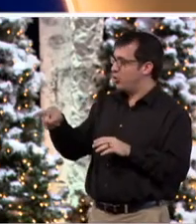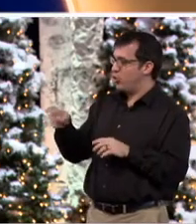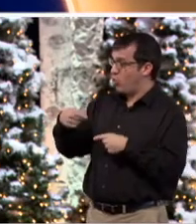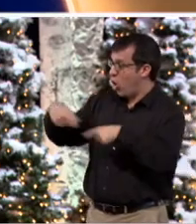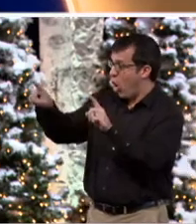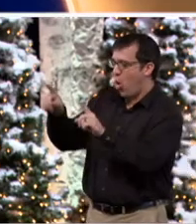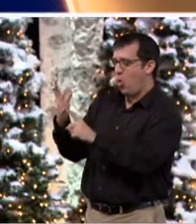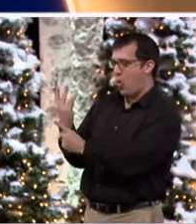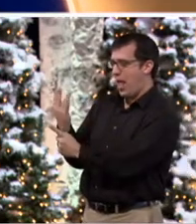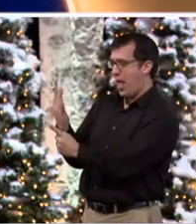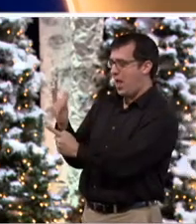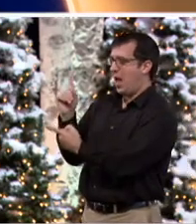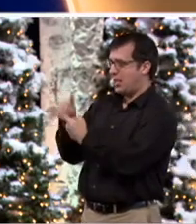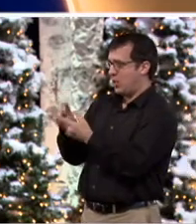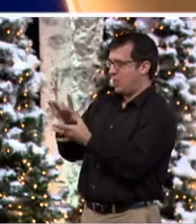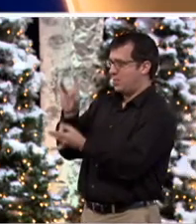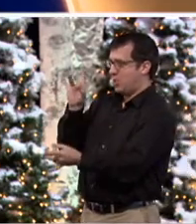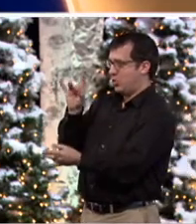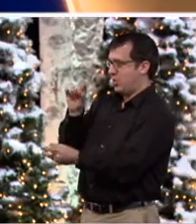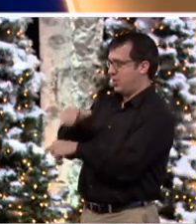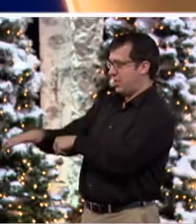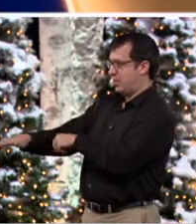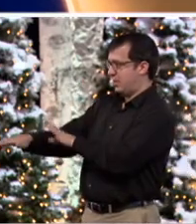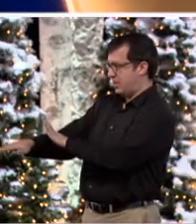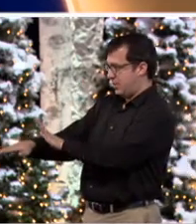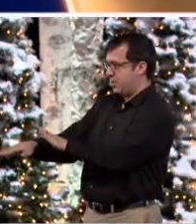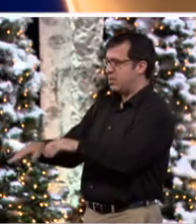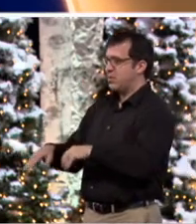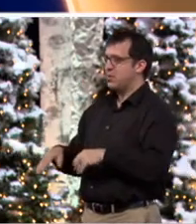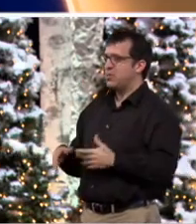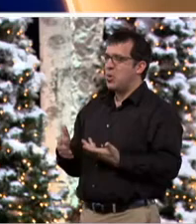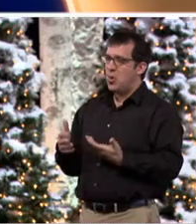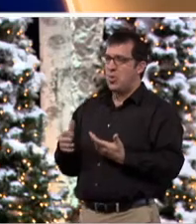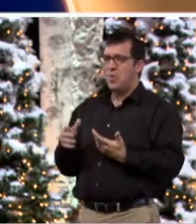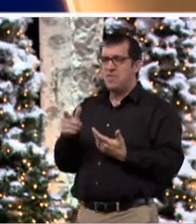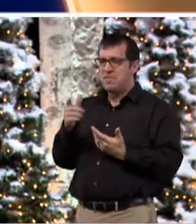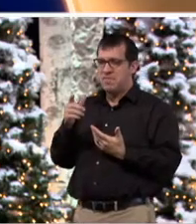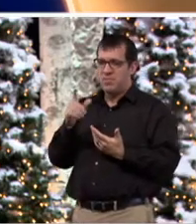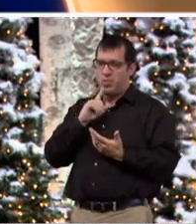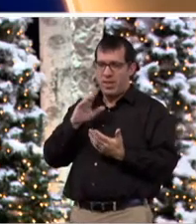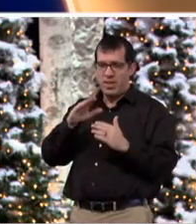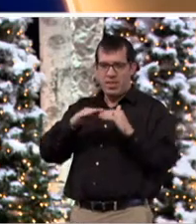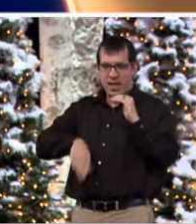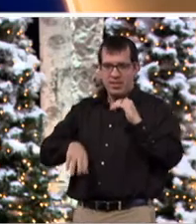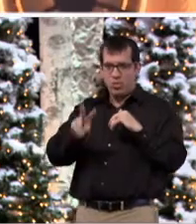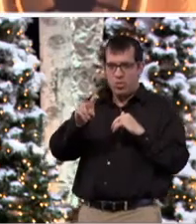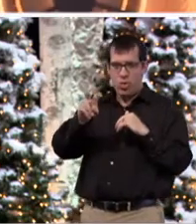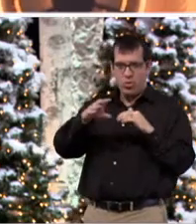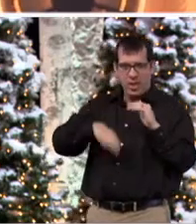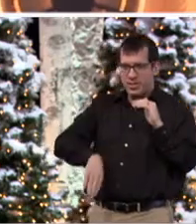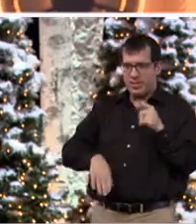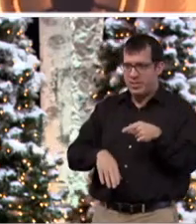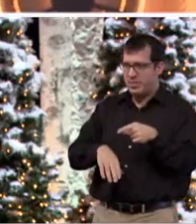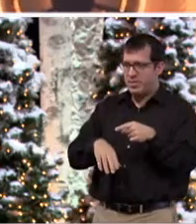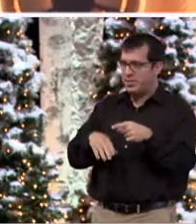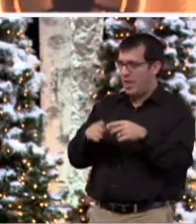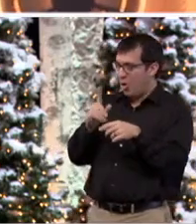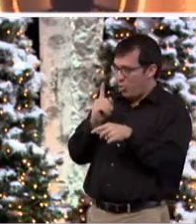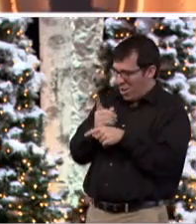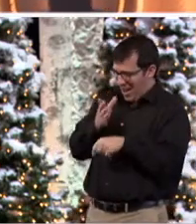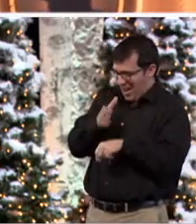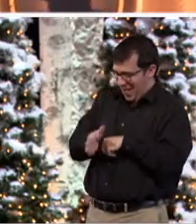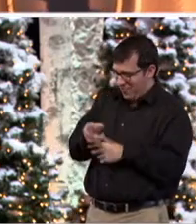spirit. So he's got less than a couple hundred believers right after the